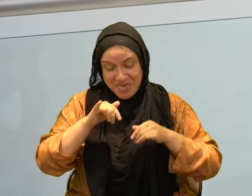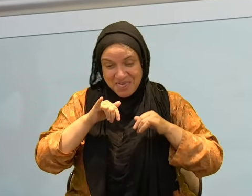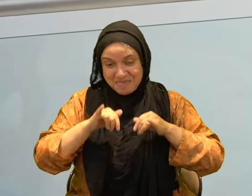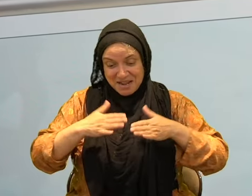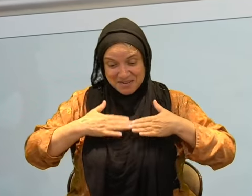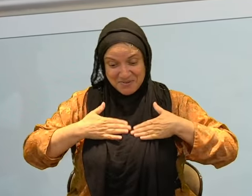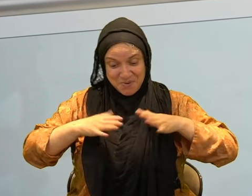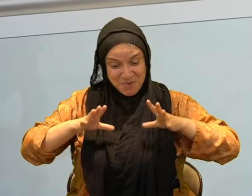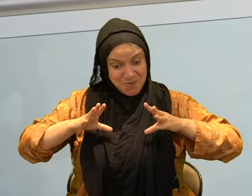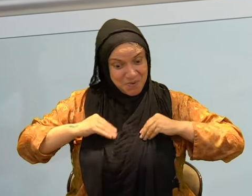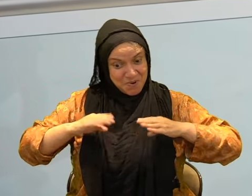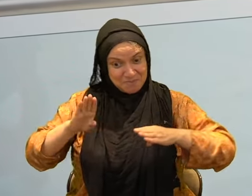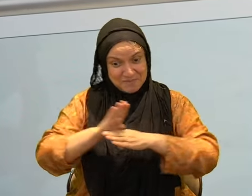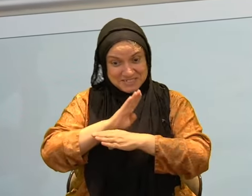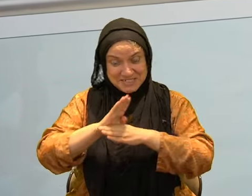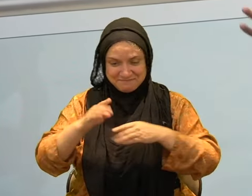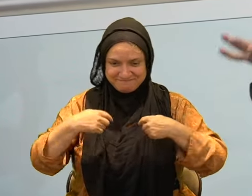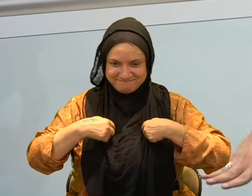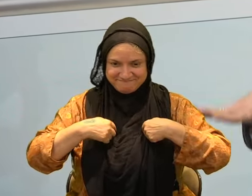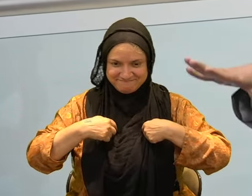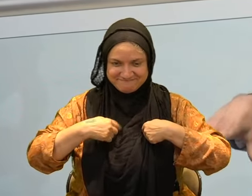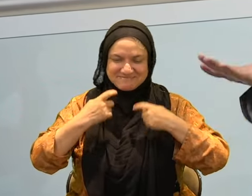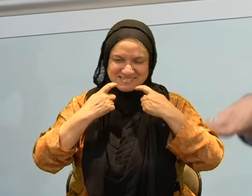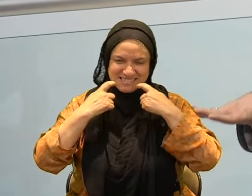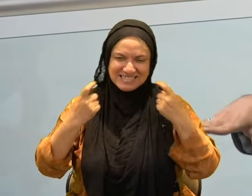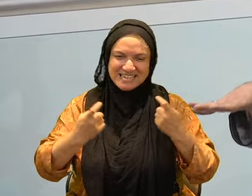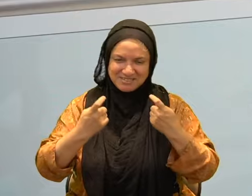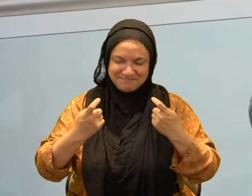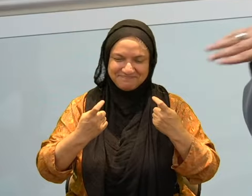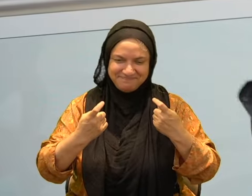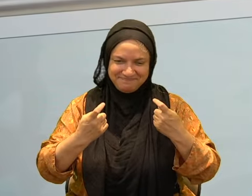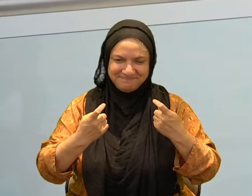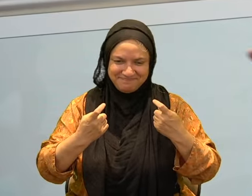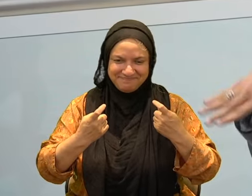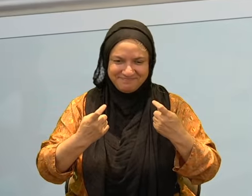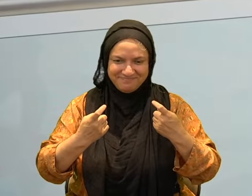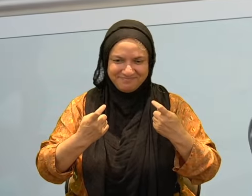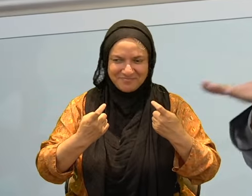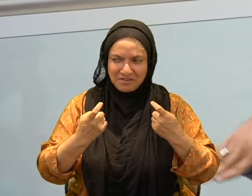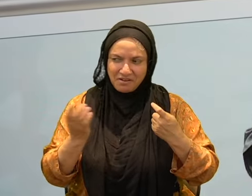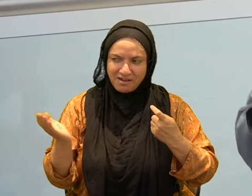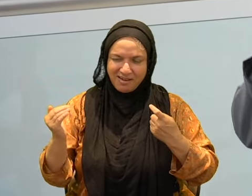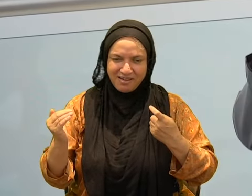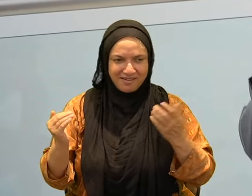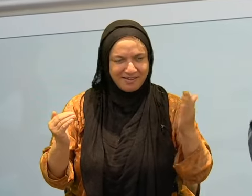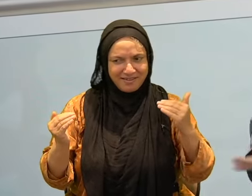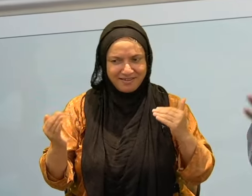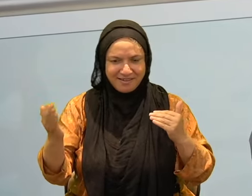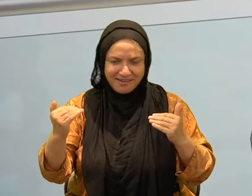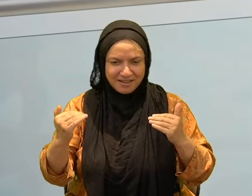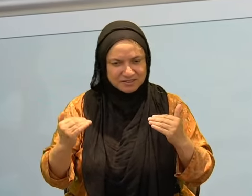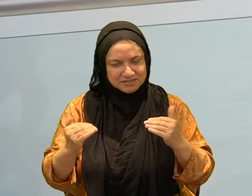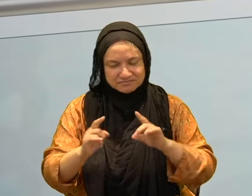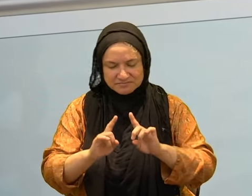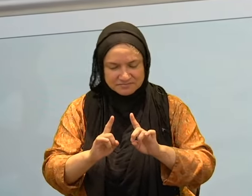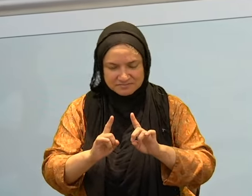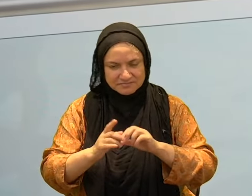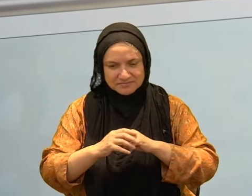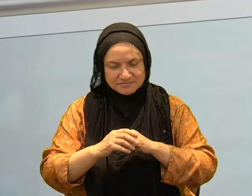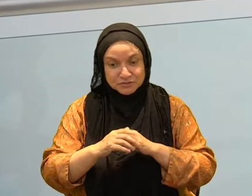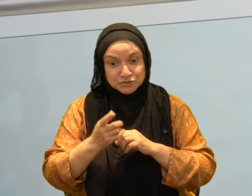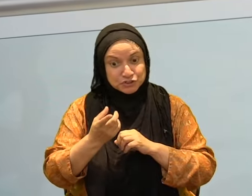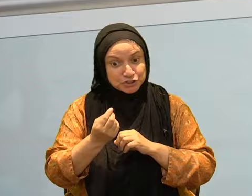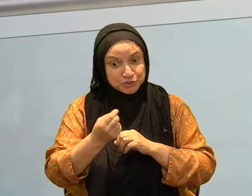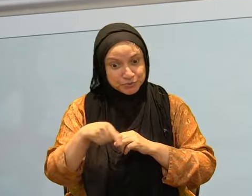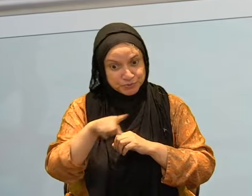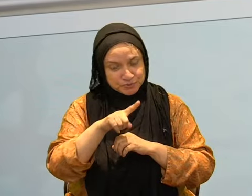goes, and only an outsider can then see how far you've fallen because you don't even sense gravity anymore. Free fall. So someone else